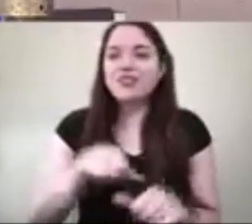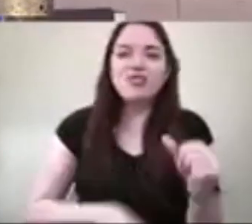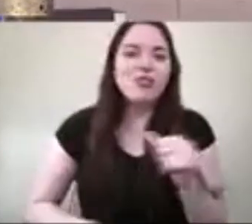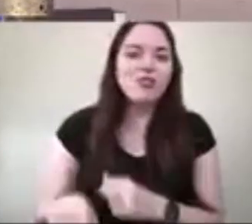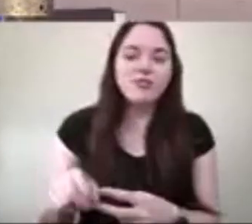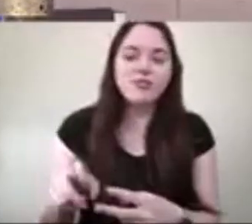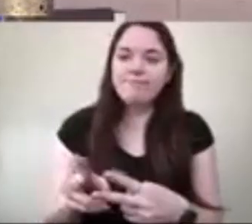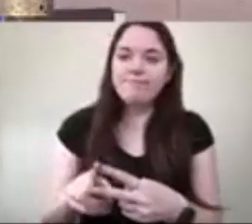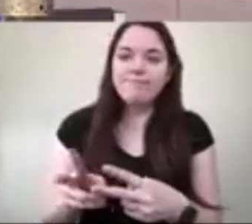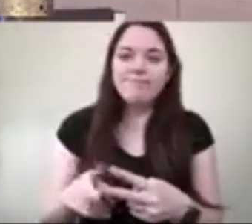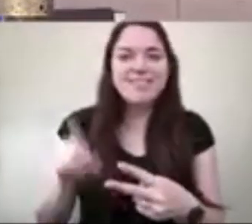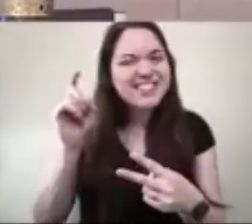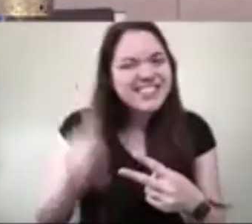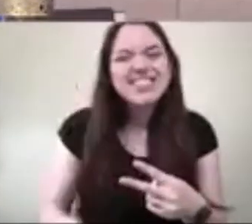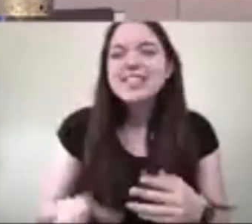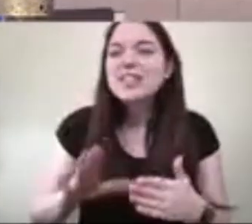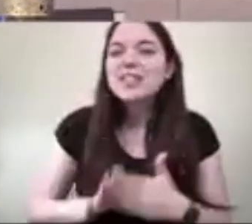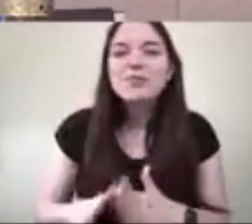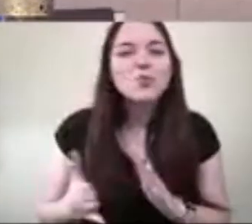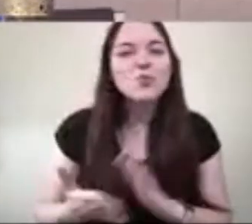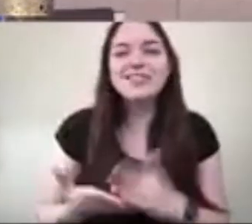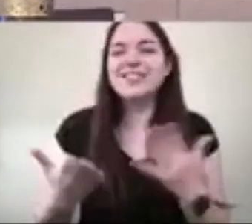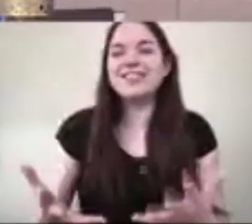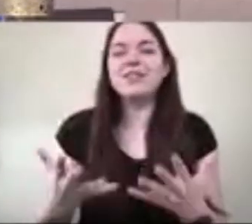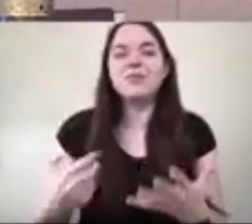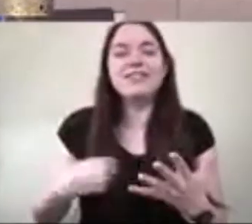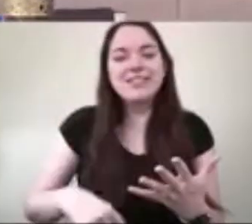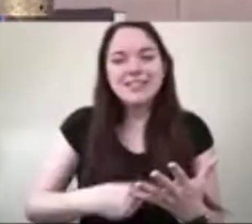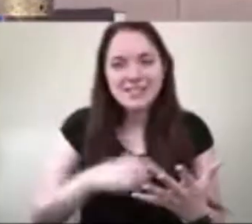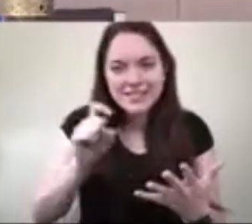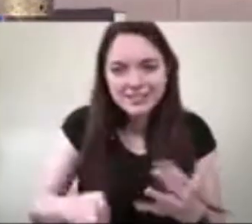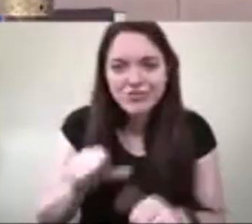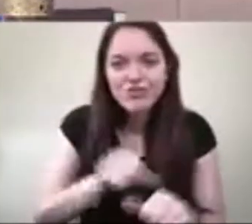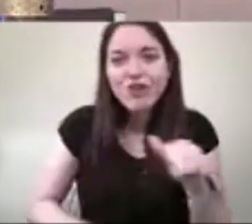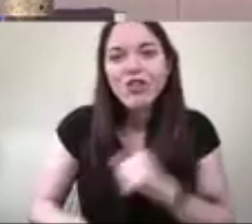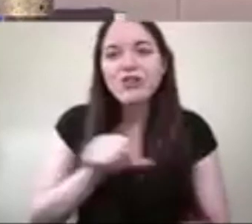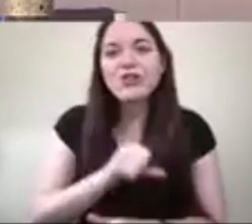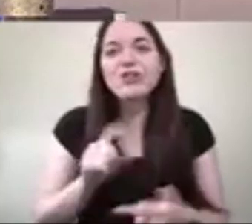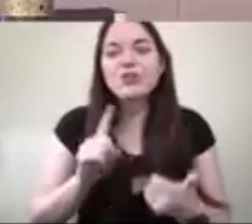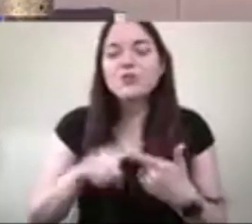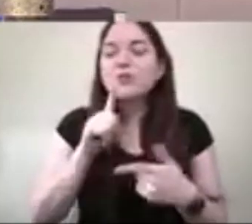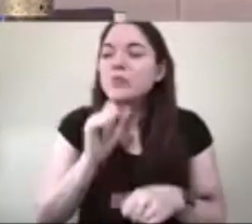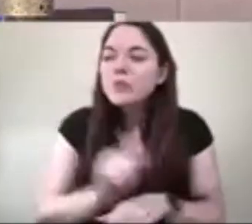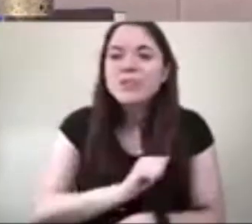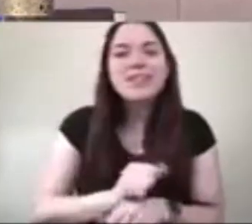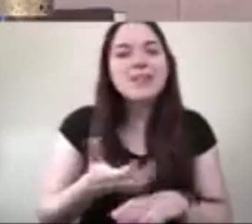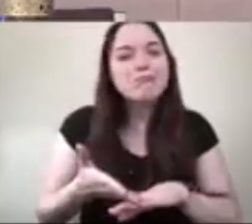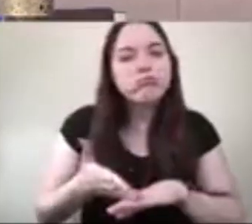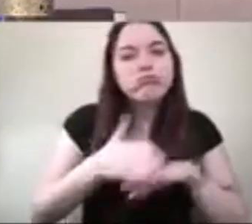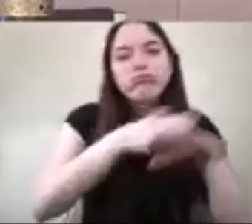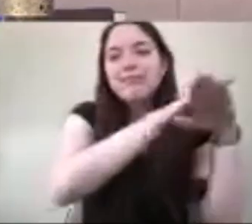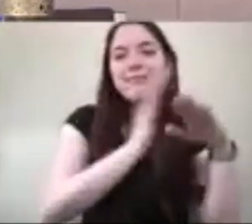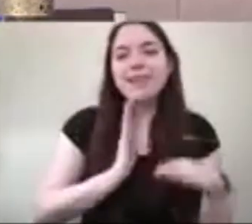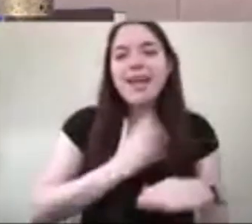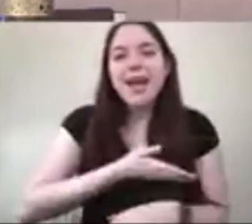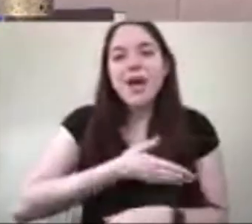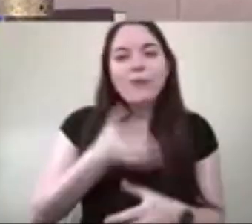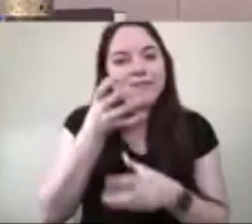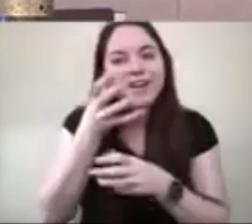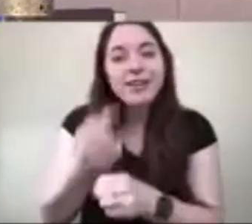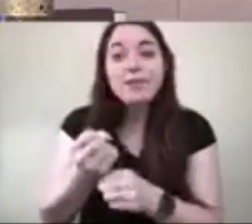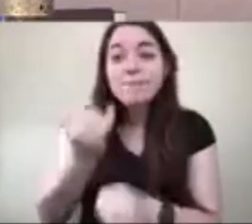need community to multiply our faith. Imagine what it means to be